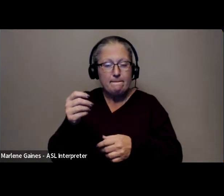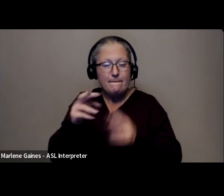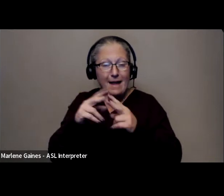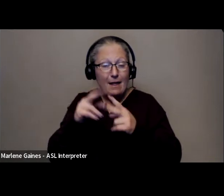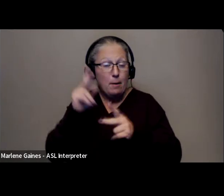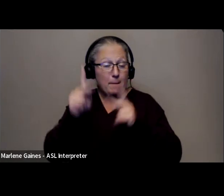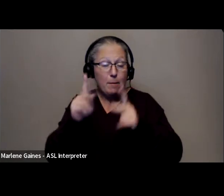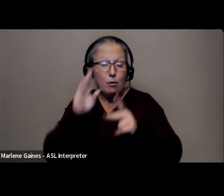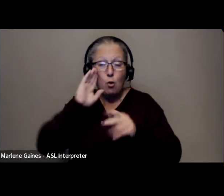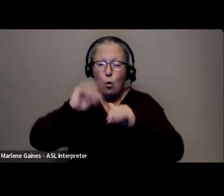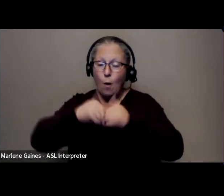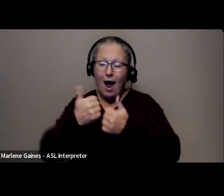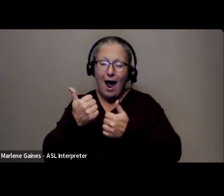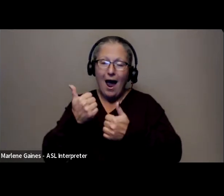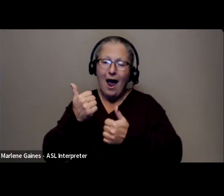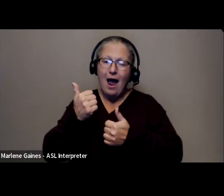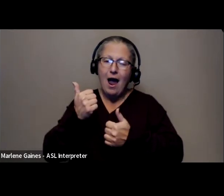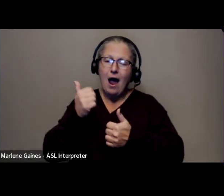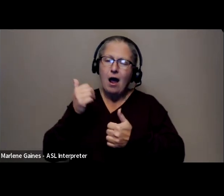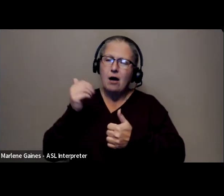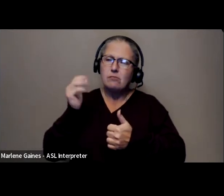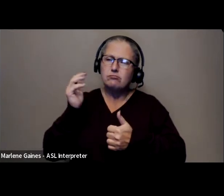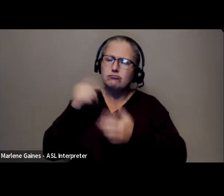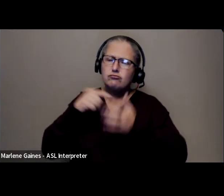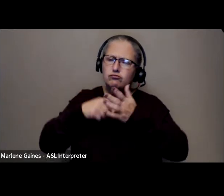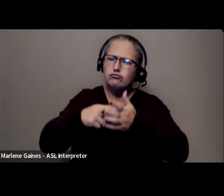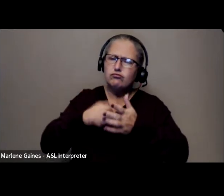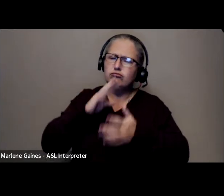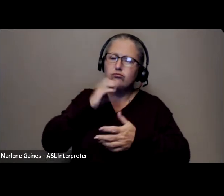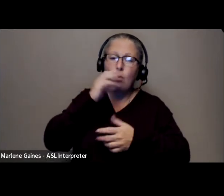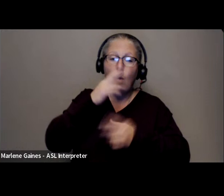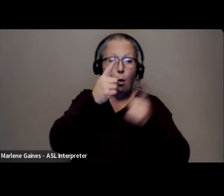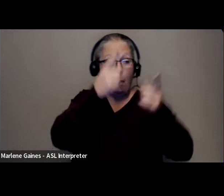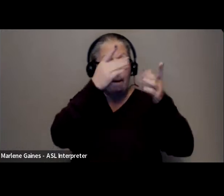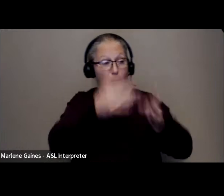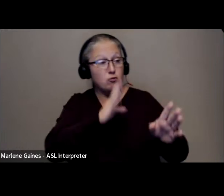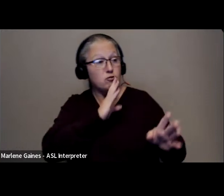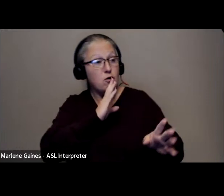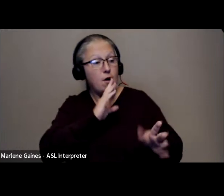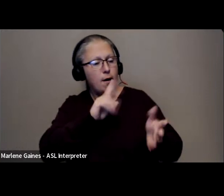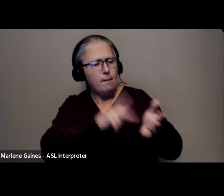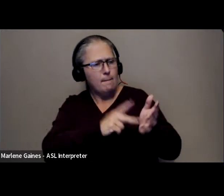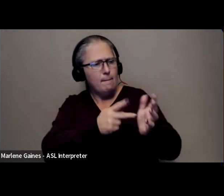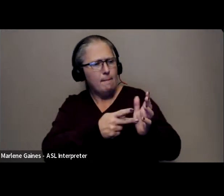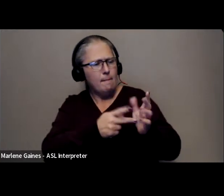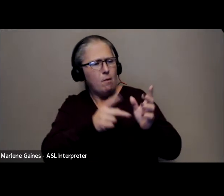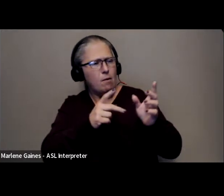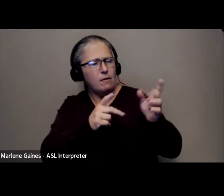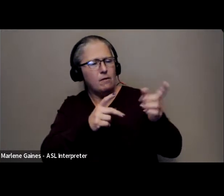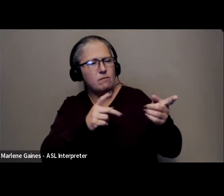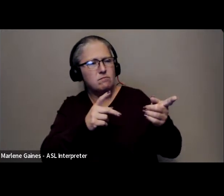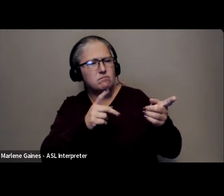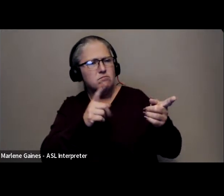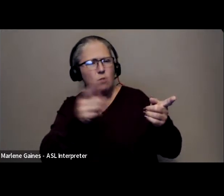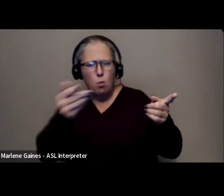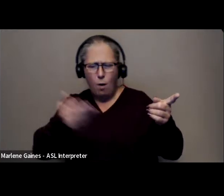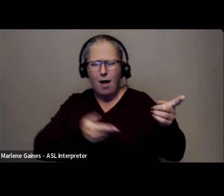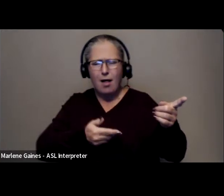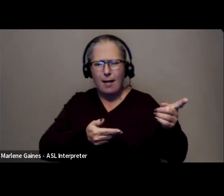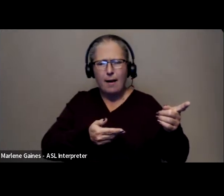present themselves, or something that one person says that is meant to be